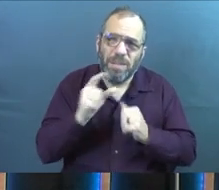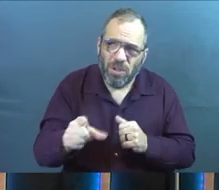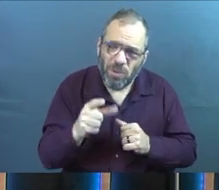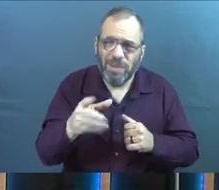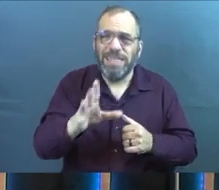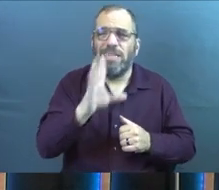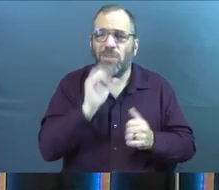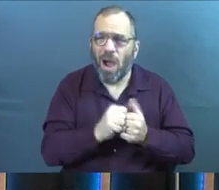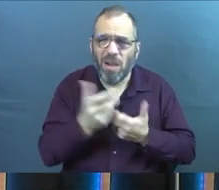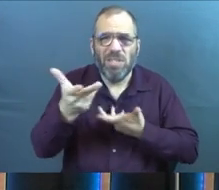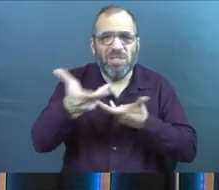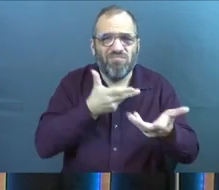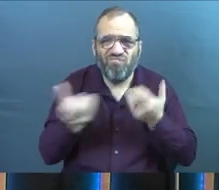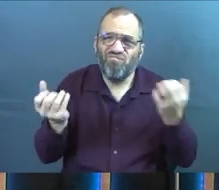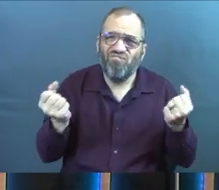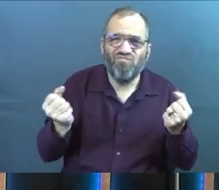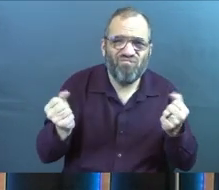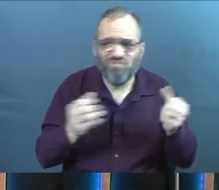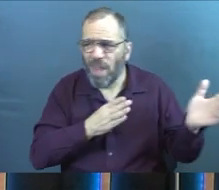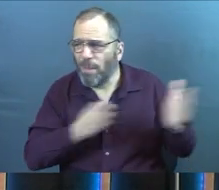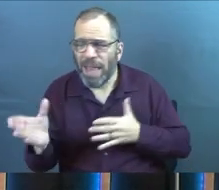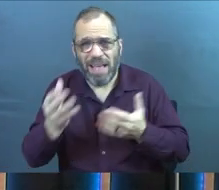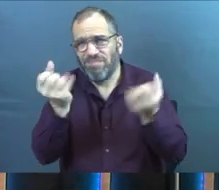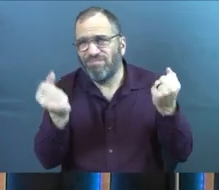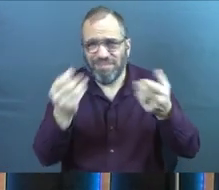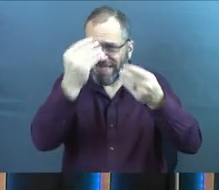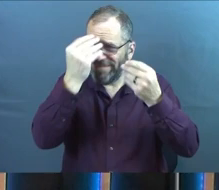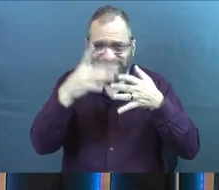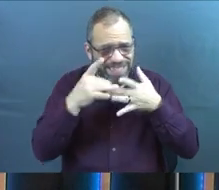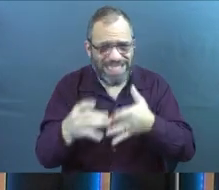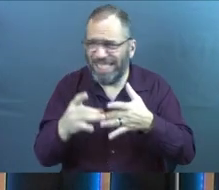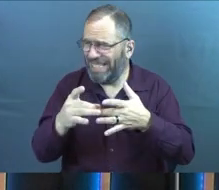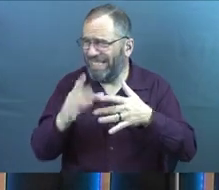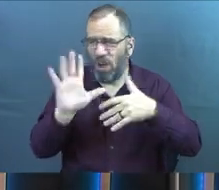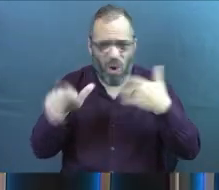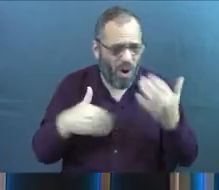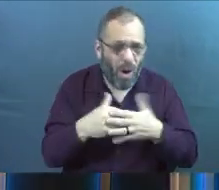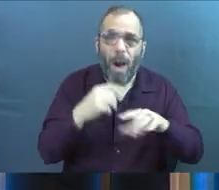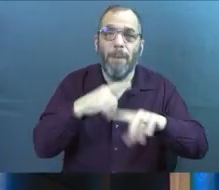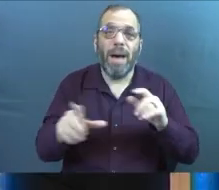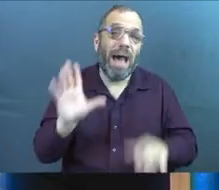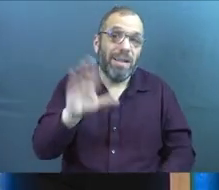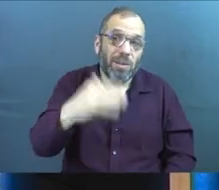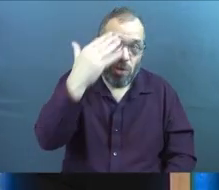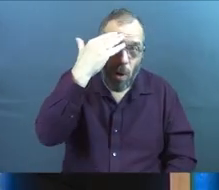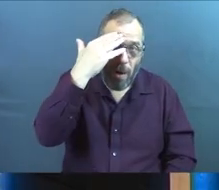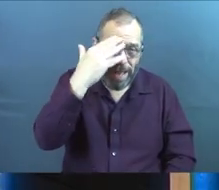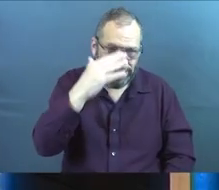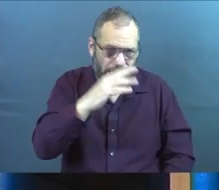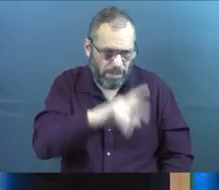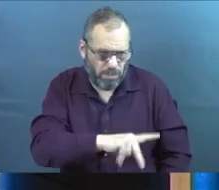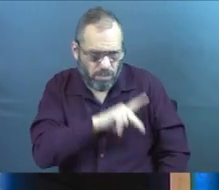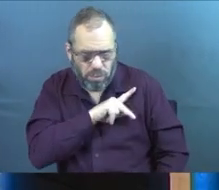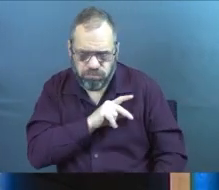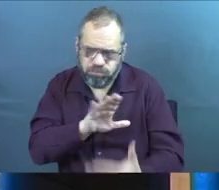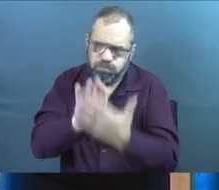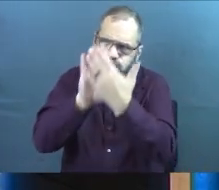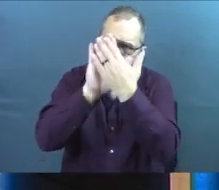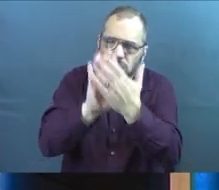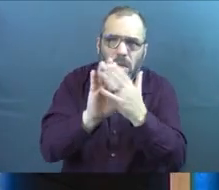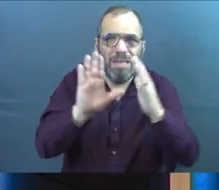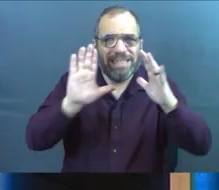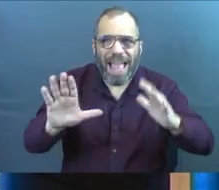He talks to us. He reveals plans to us. He leads us and guides us, but he knows that it's got to be personal. It's got to be close. And so